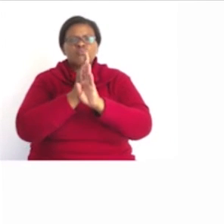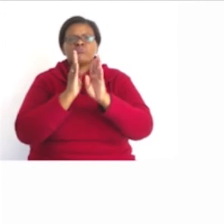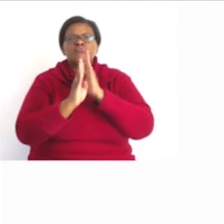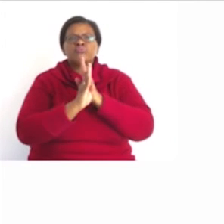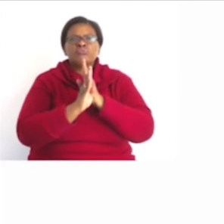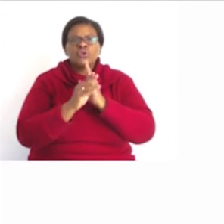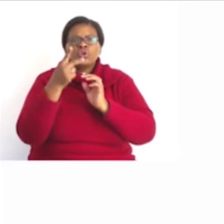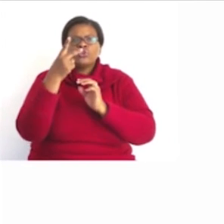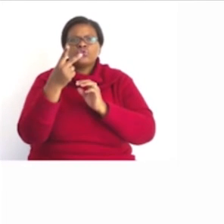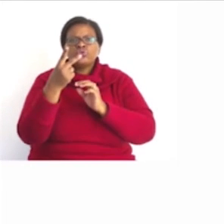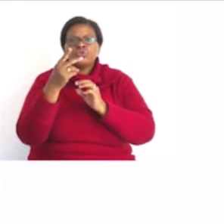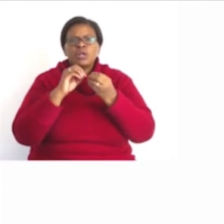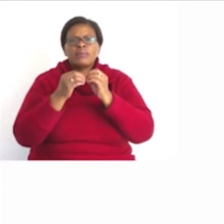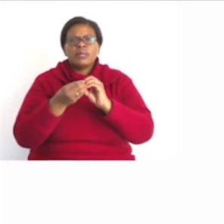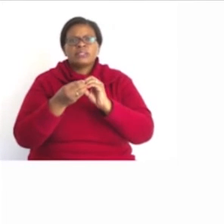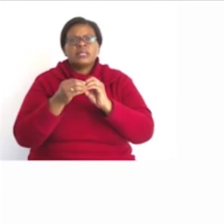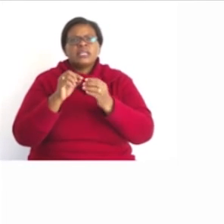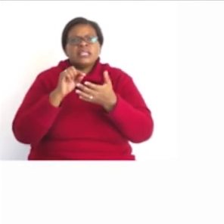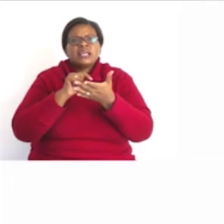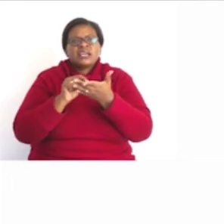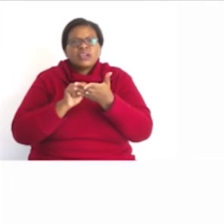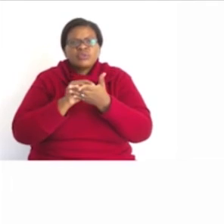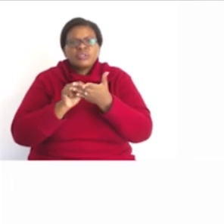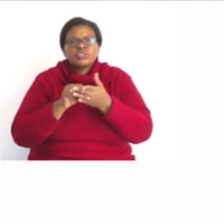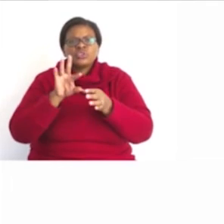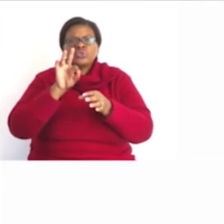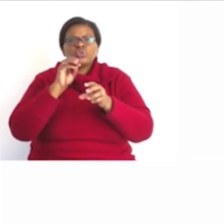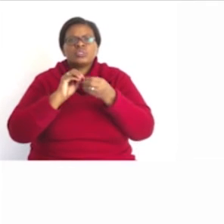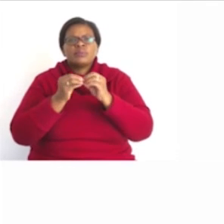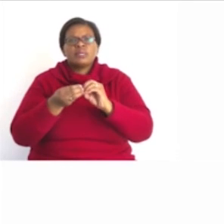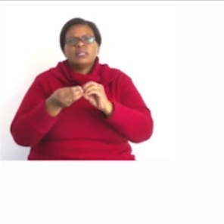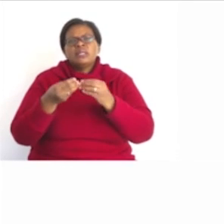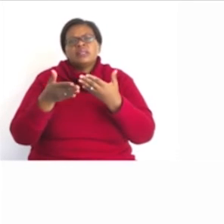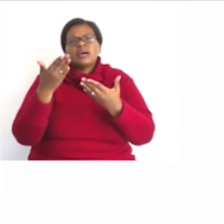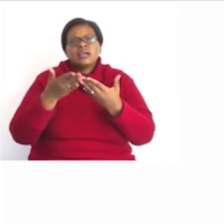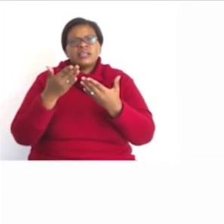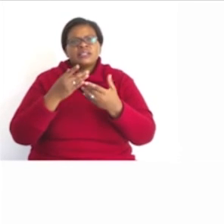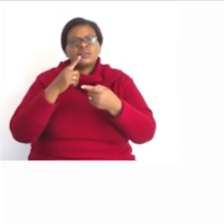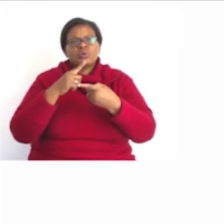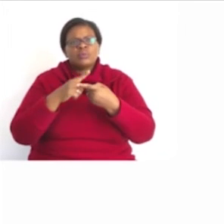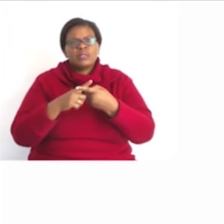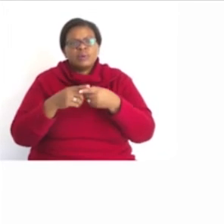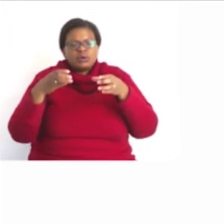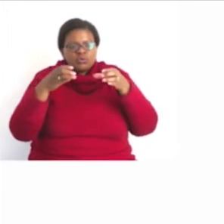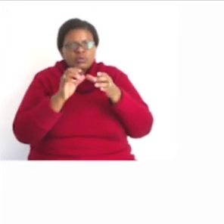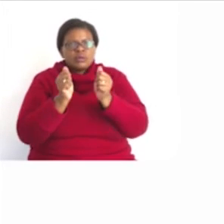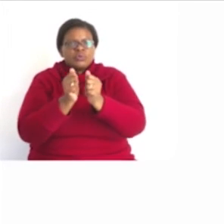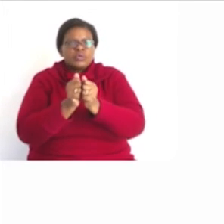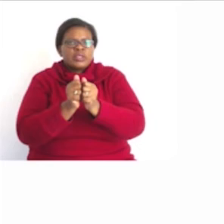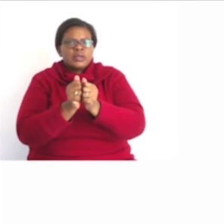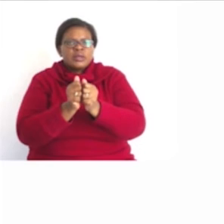numbers in a calculation. Choose numbers which are easy to multiply and group them